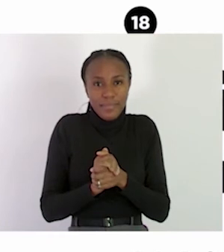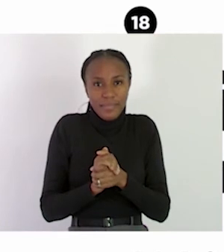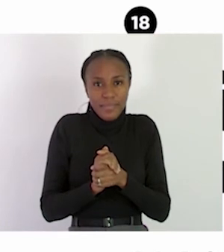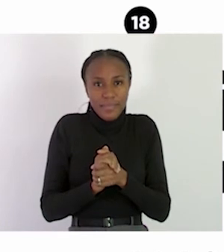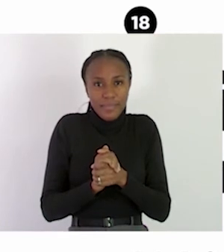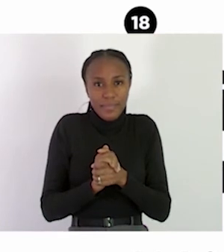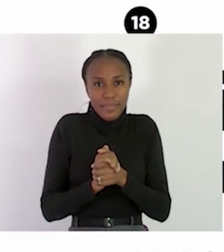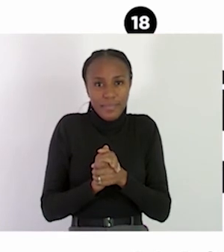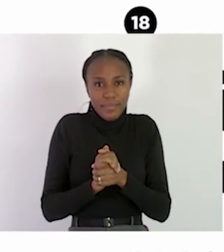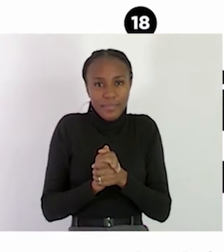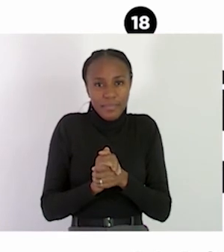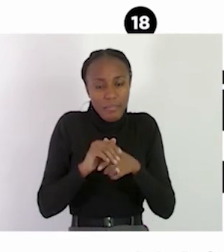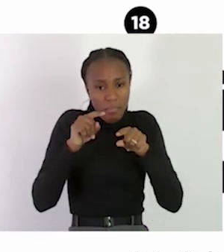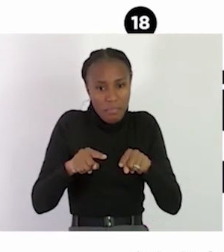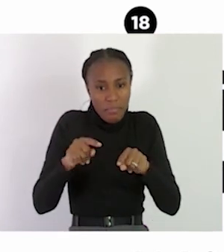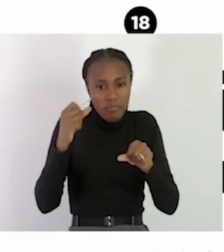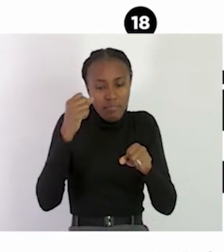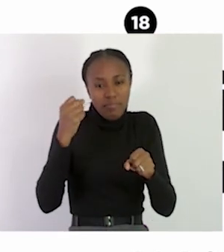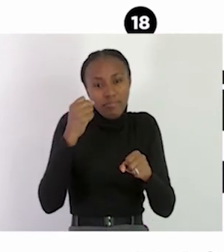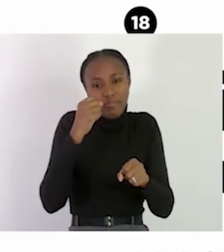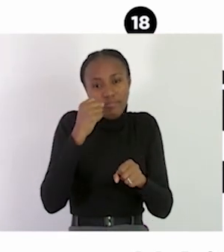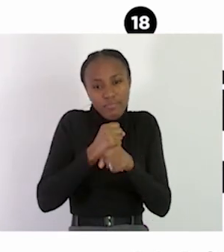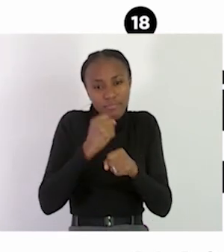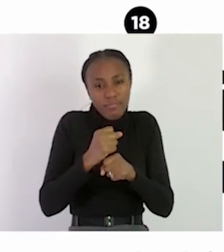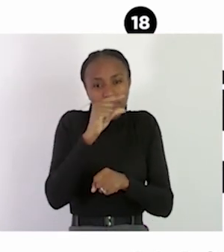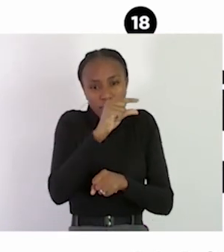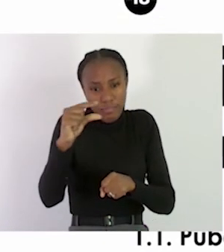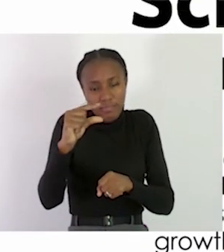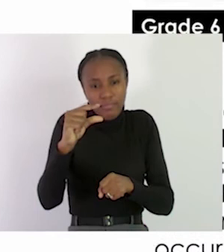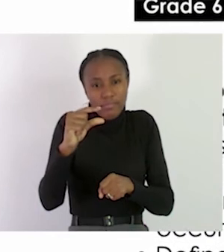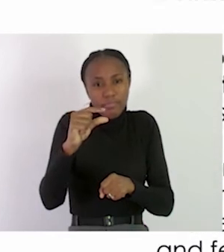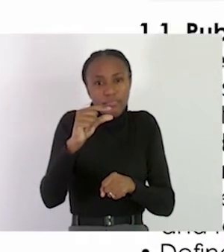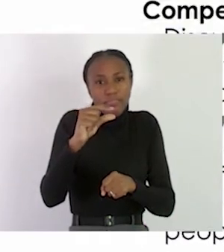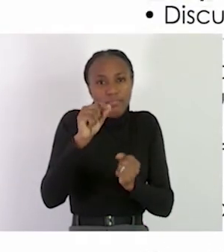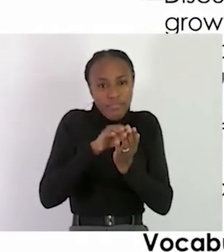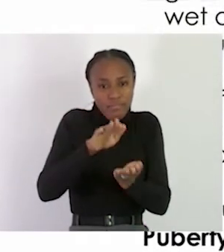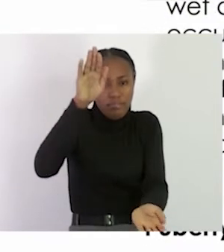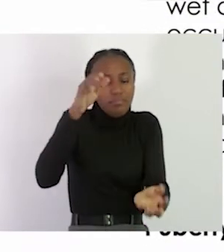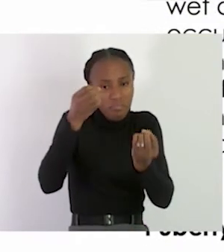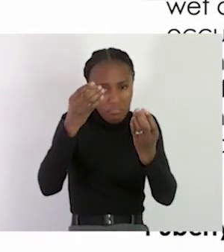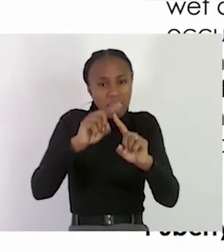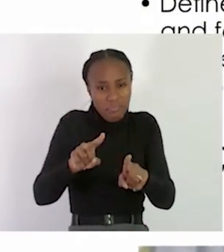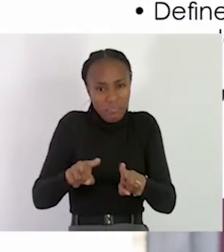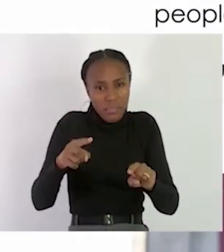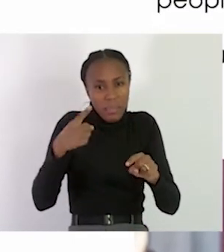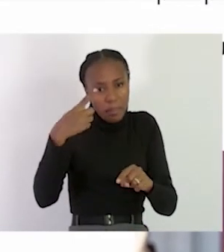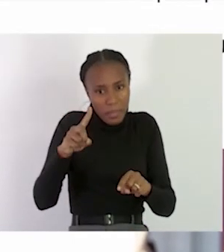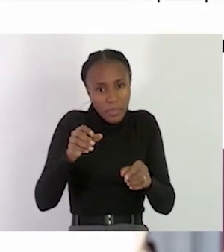New terms we will be learning in this lesson. Only puberty is listed there, but there are so many other terms we will be